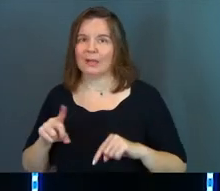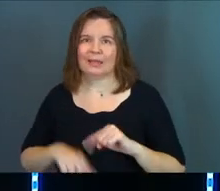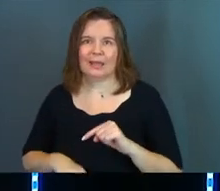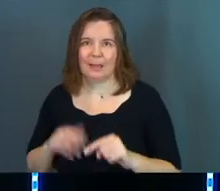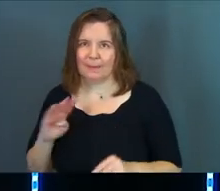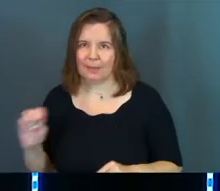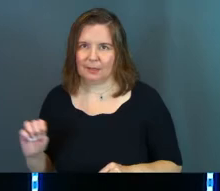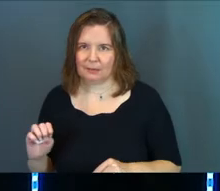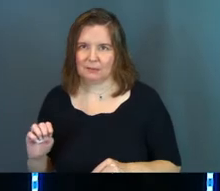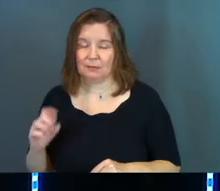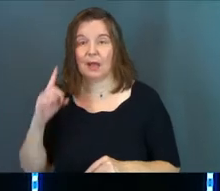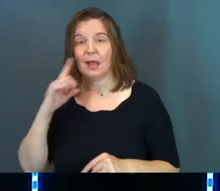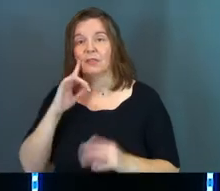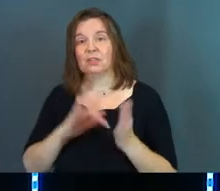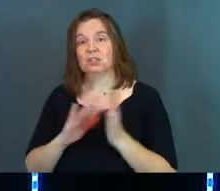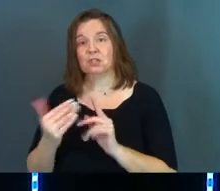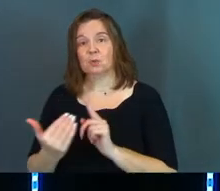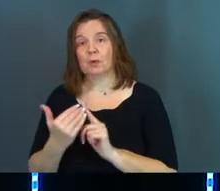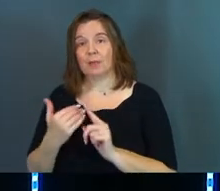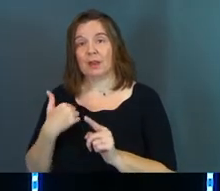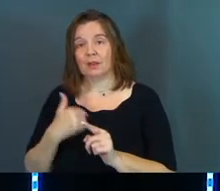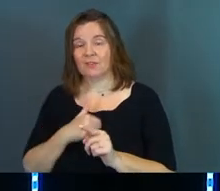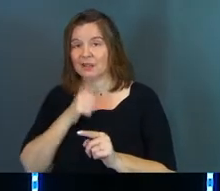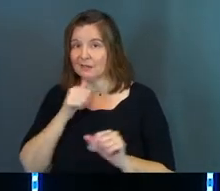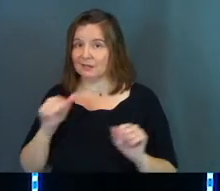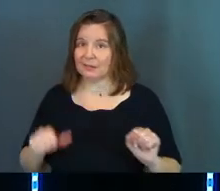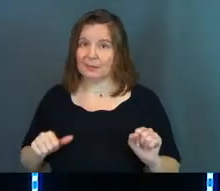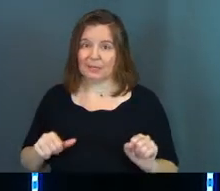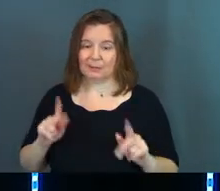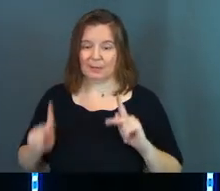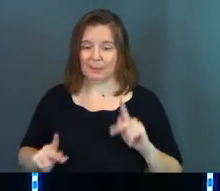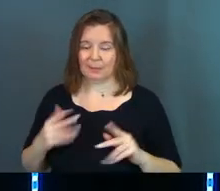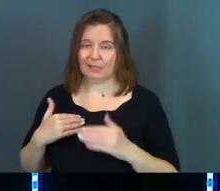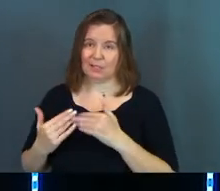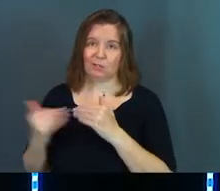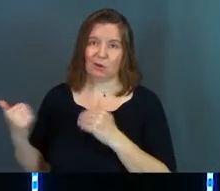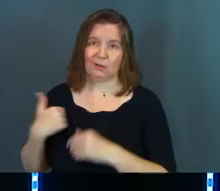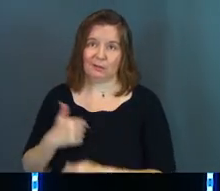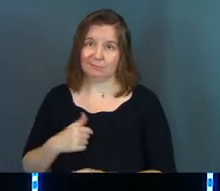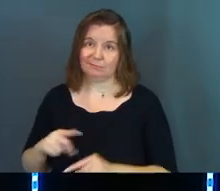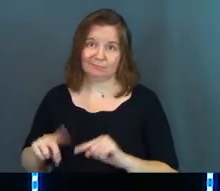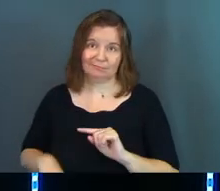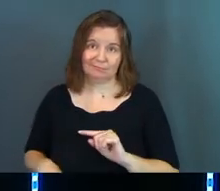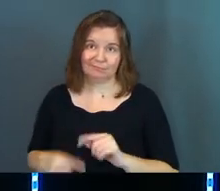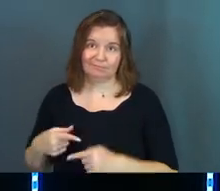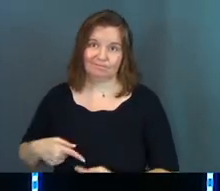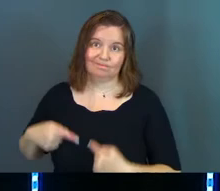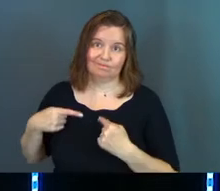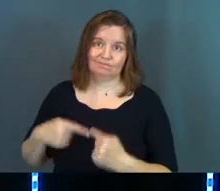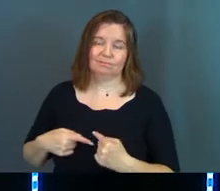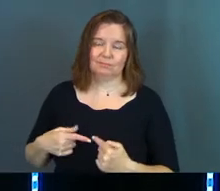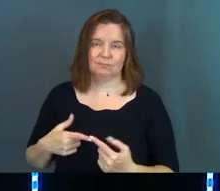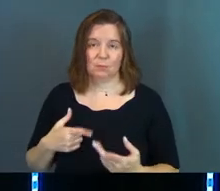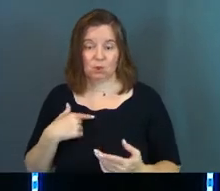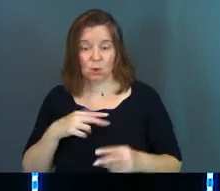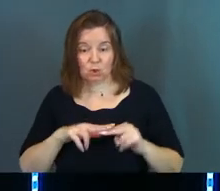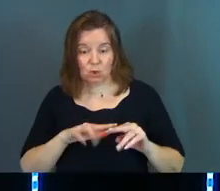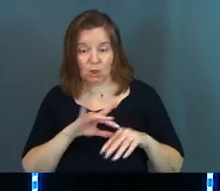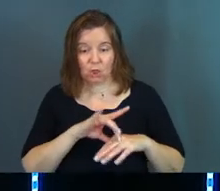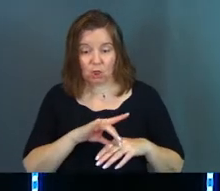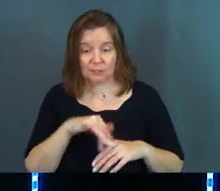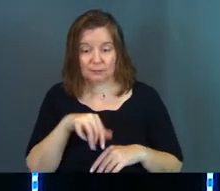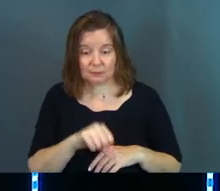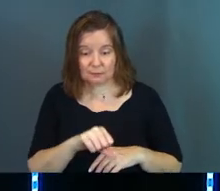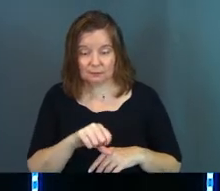cannot be. I think Jesus is reminding us of our inability to be the people that he's called us to be. It's like, you're the salt of the